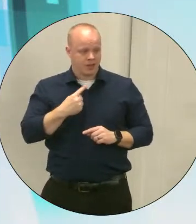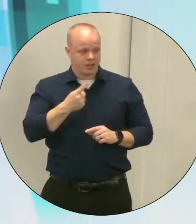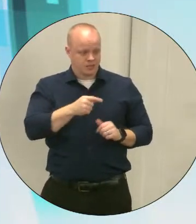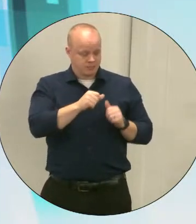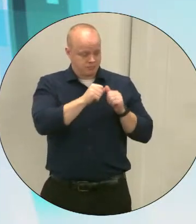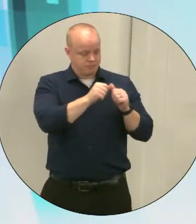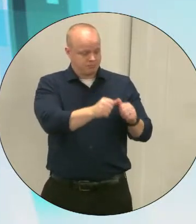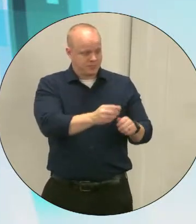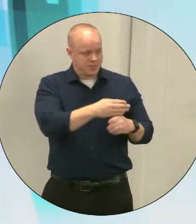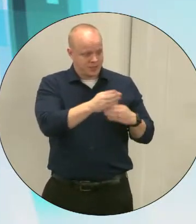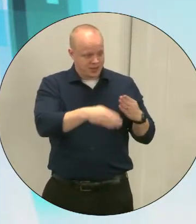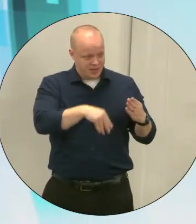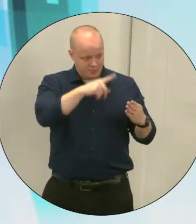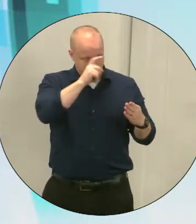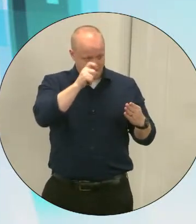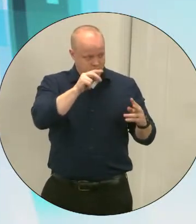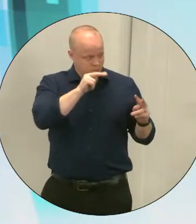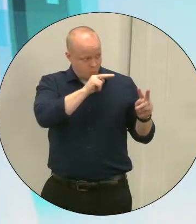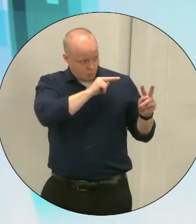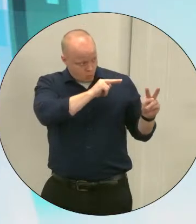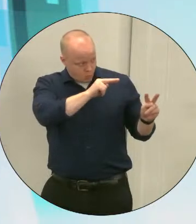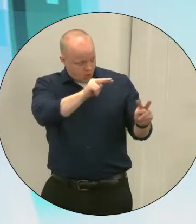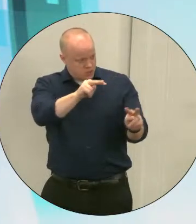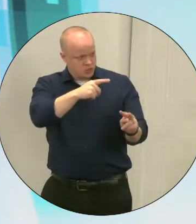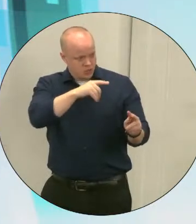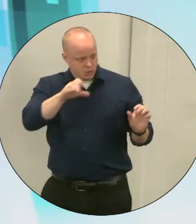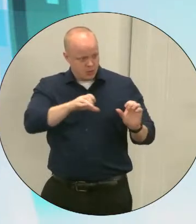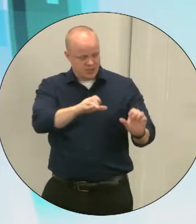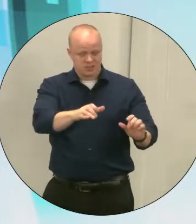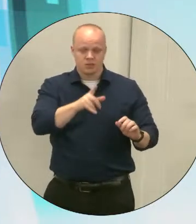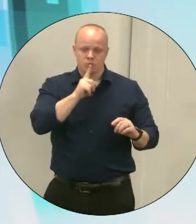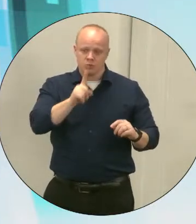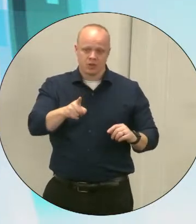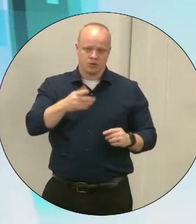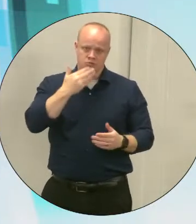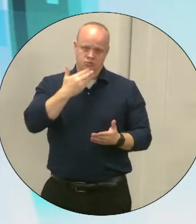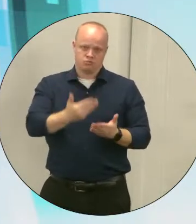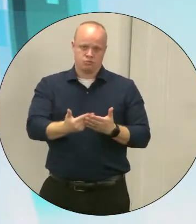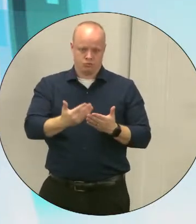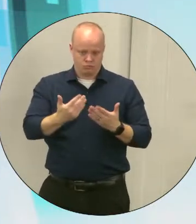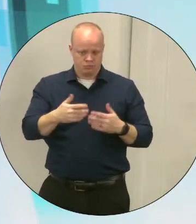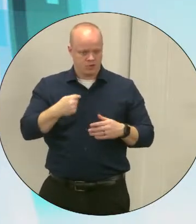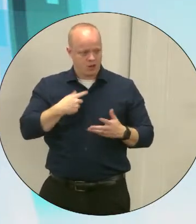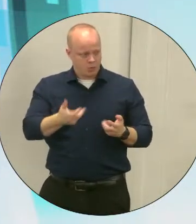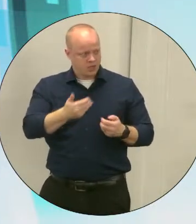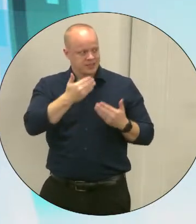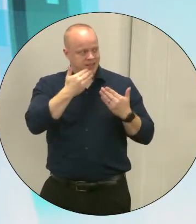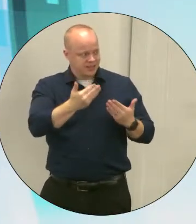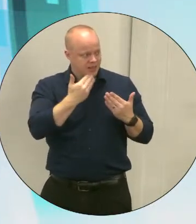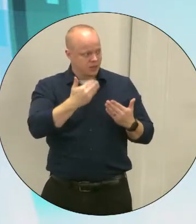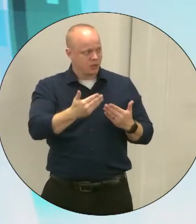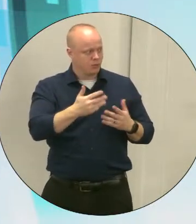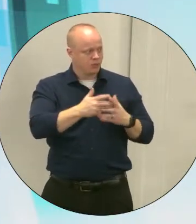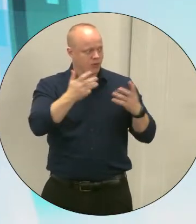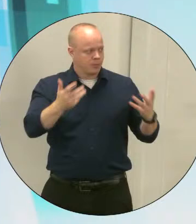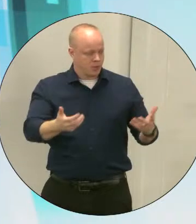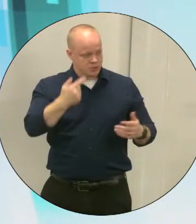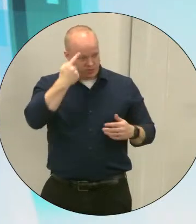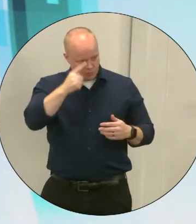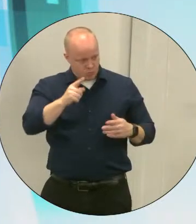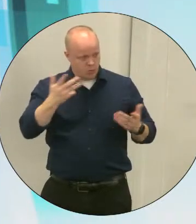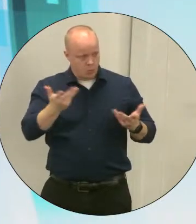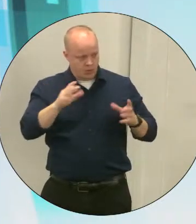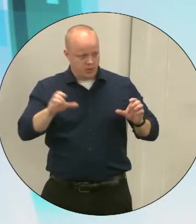end because watching you in action was so refreshing that I wanted to say thank you very much for what you